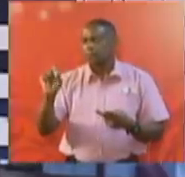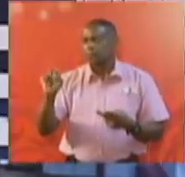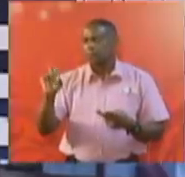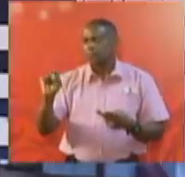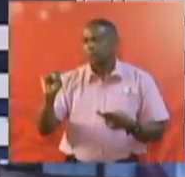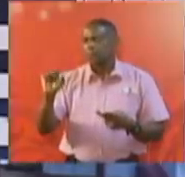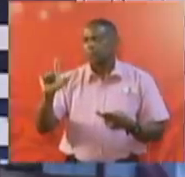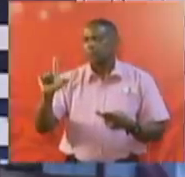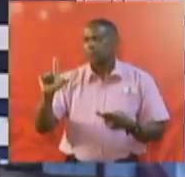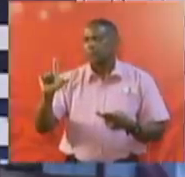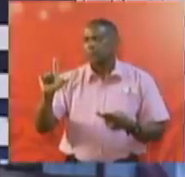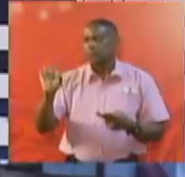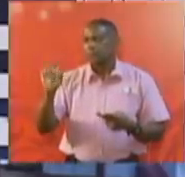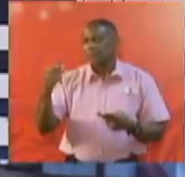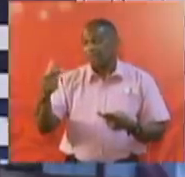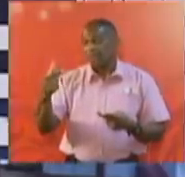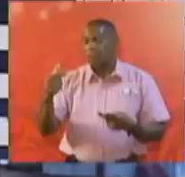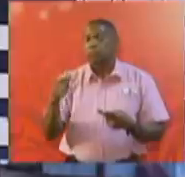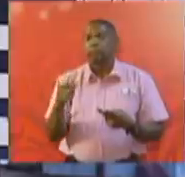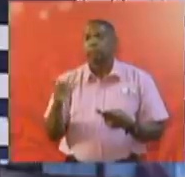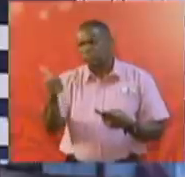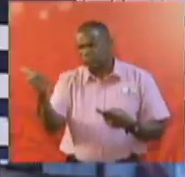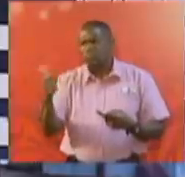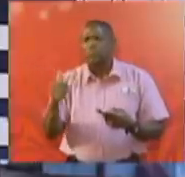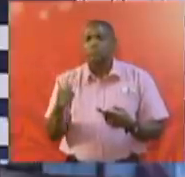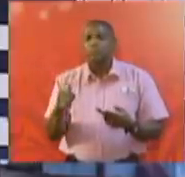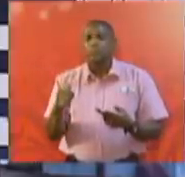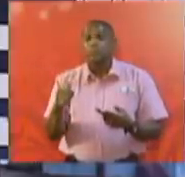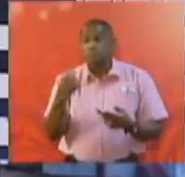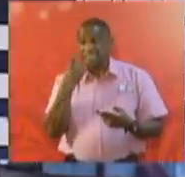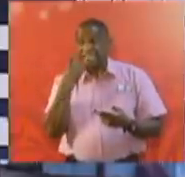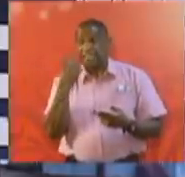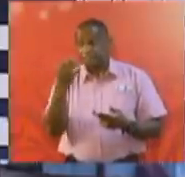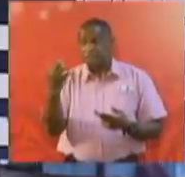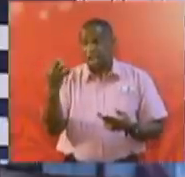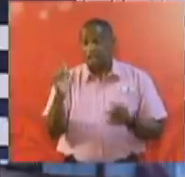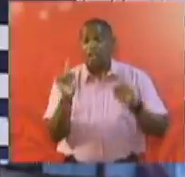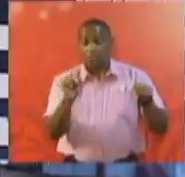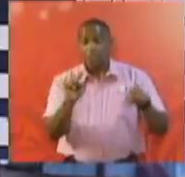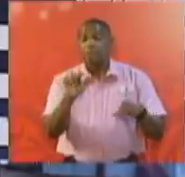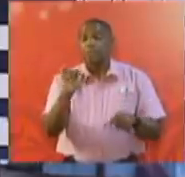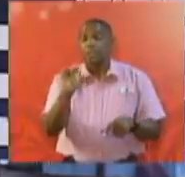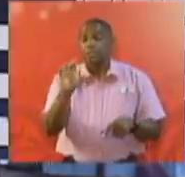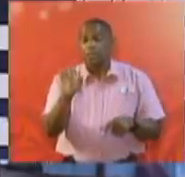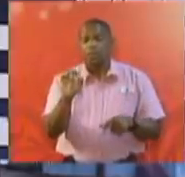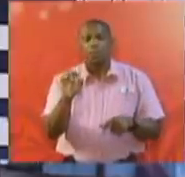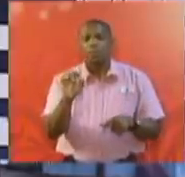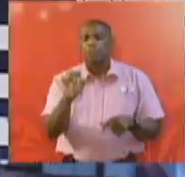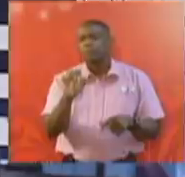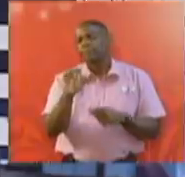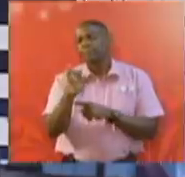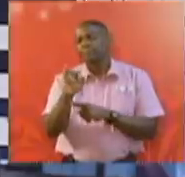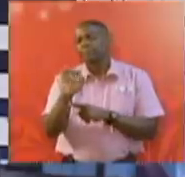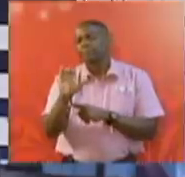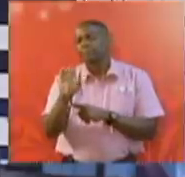the COVID unit, as it were, in Couva Friday, I came upon a patient there. A patient